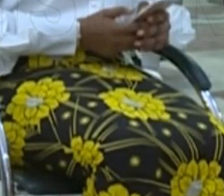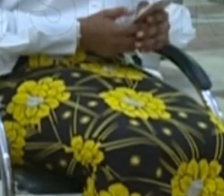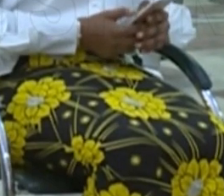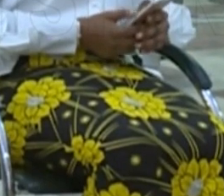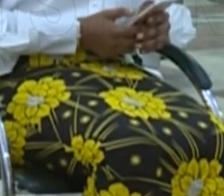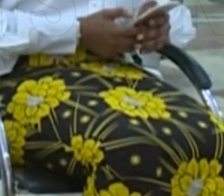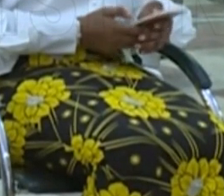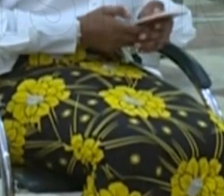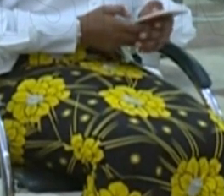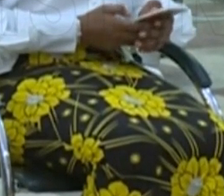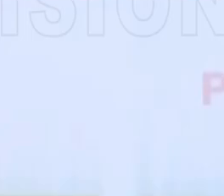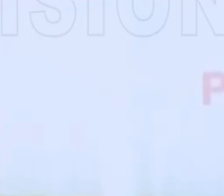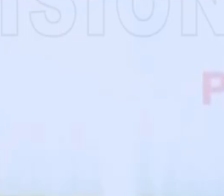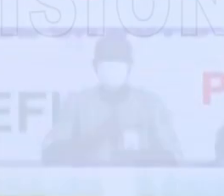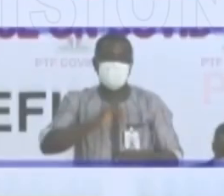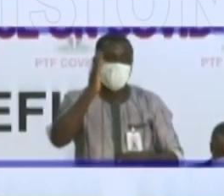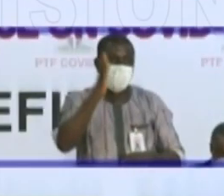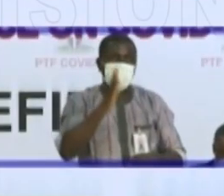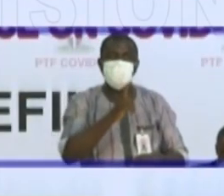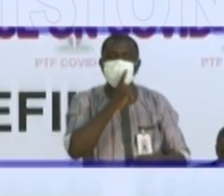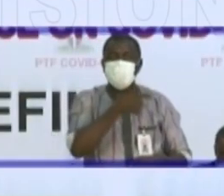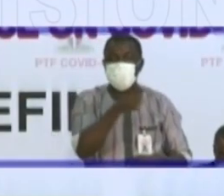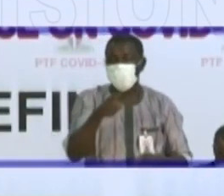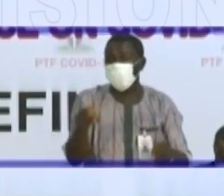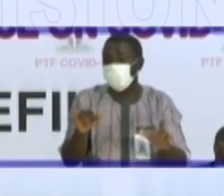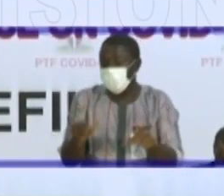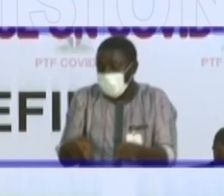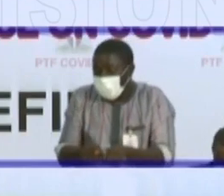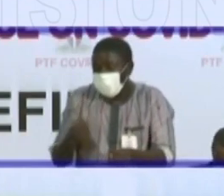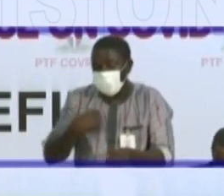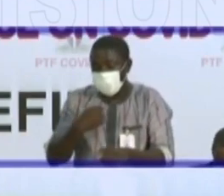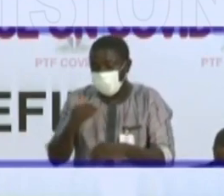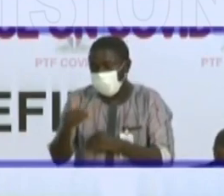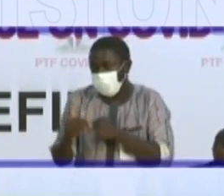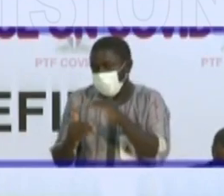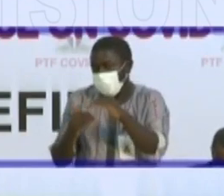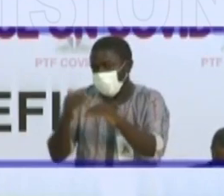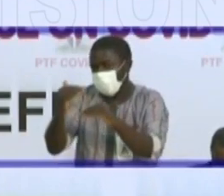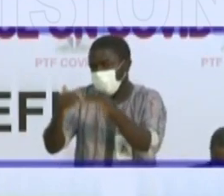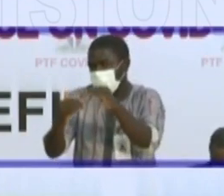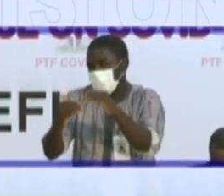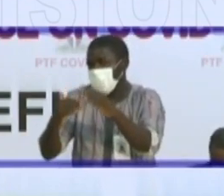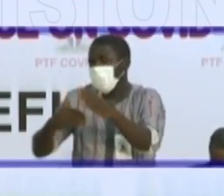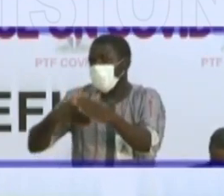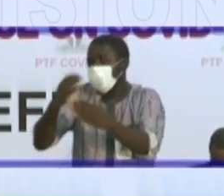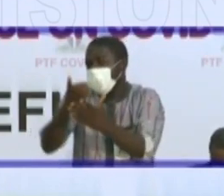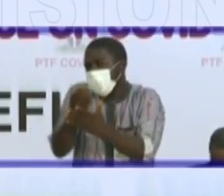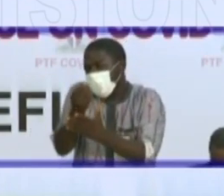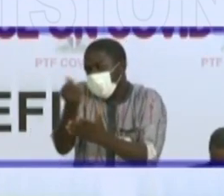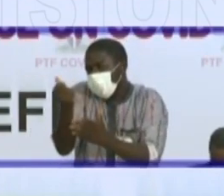And I can assure you that as we progress within the next couple of